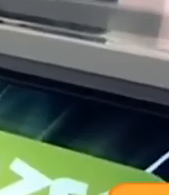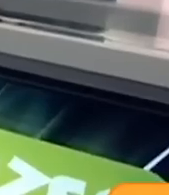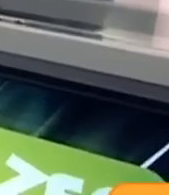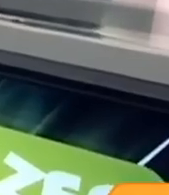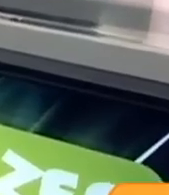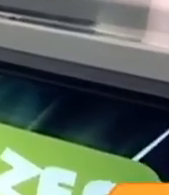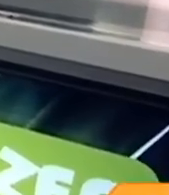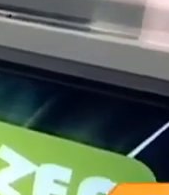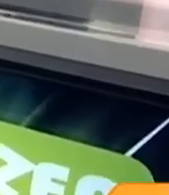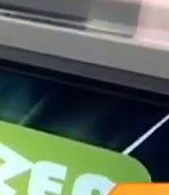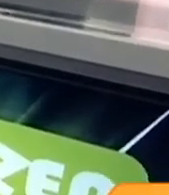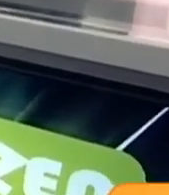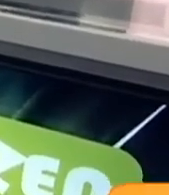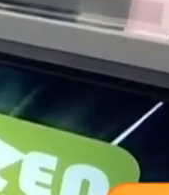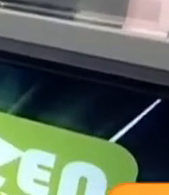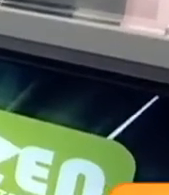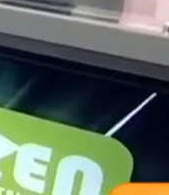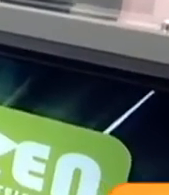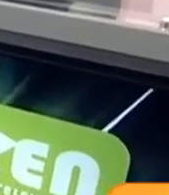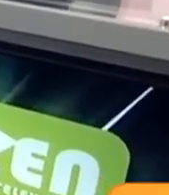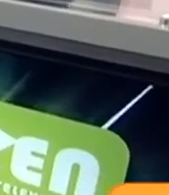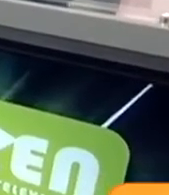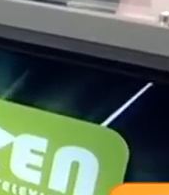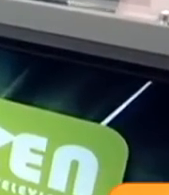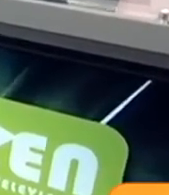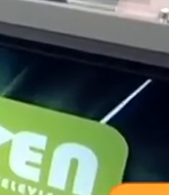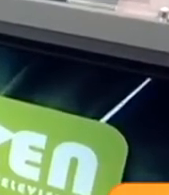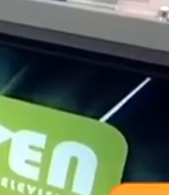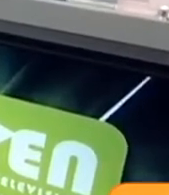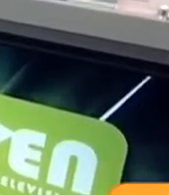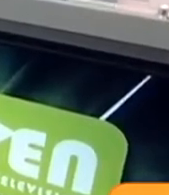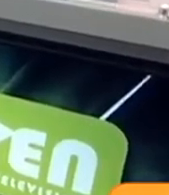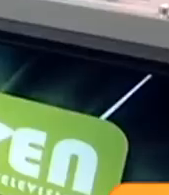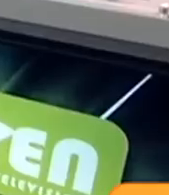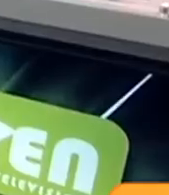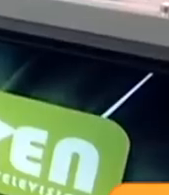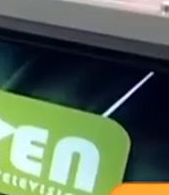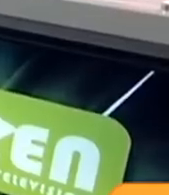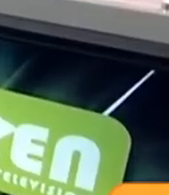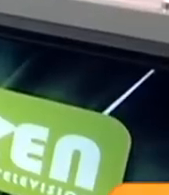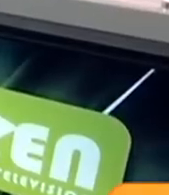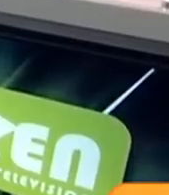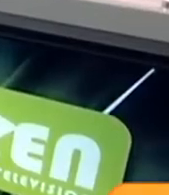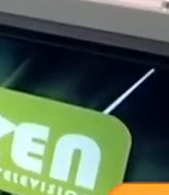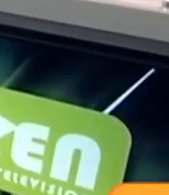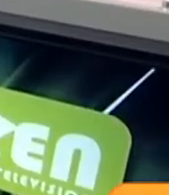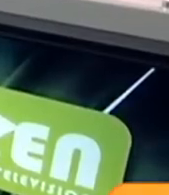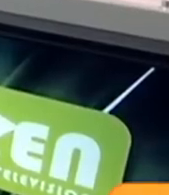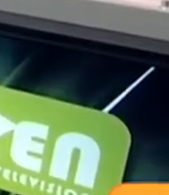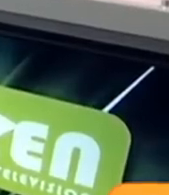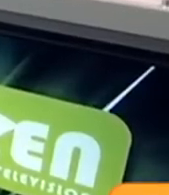Partnerships. Gentlemen, maybe I start with you. Alfred, is this feasible, these numbers that we're seeing?